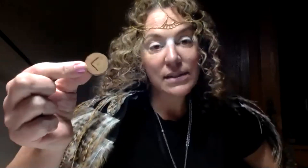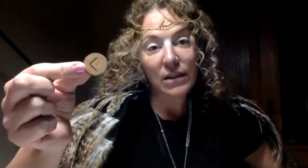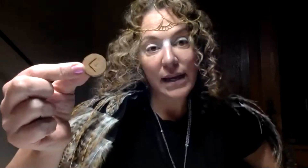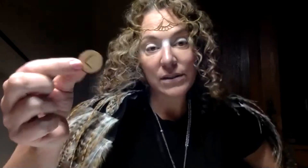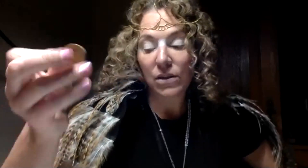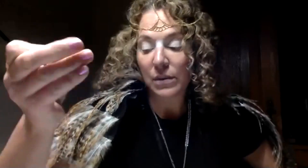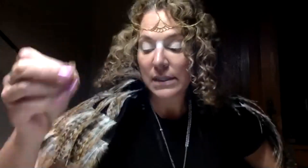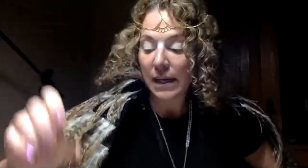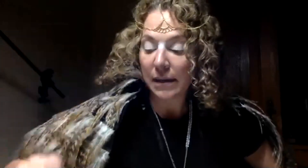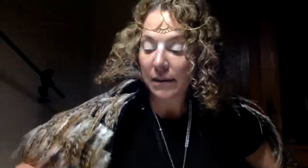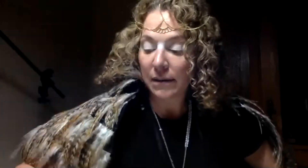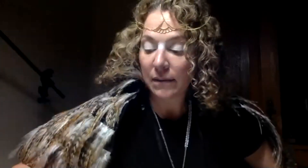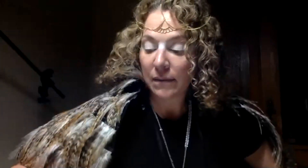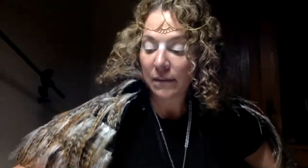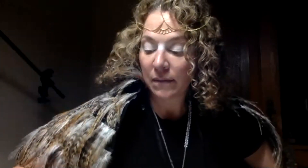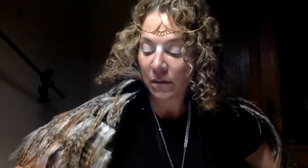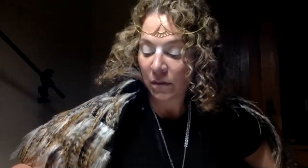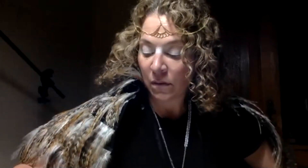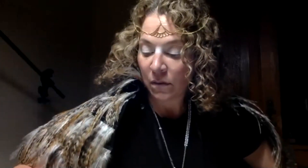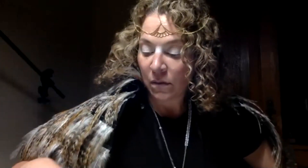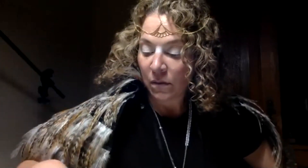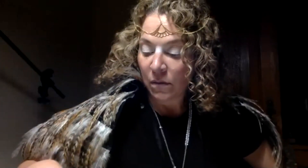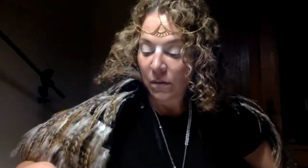Kinaz is the light. So it's like,